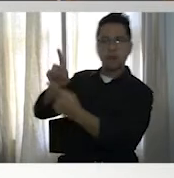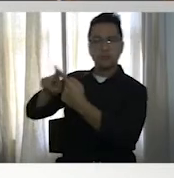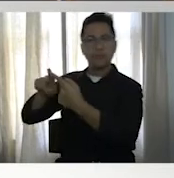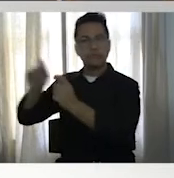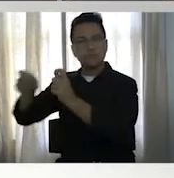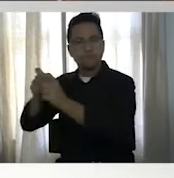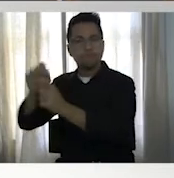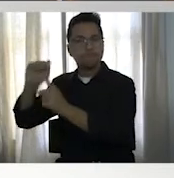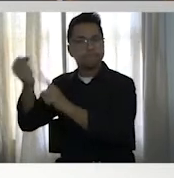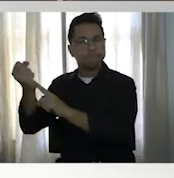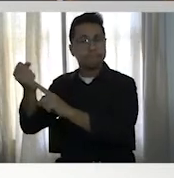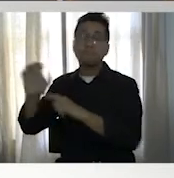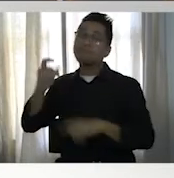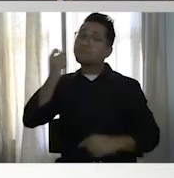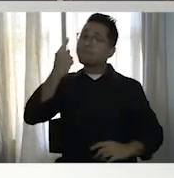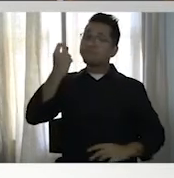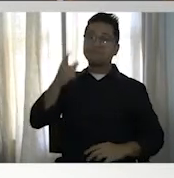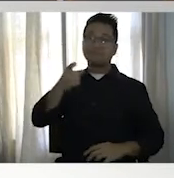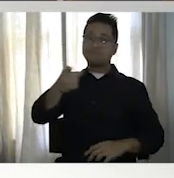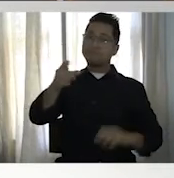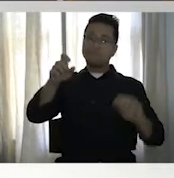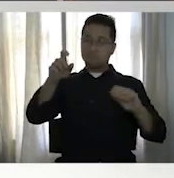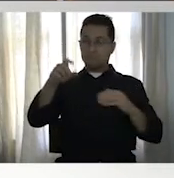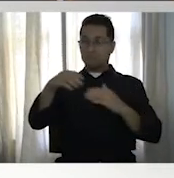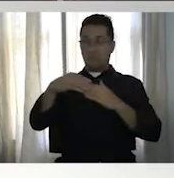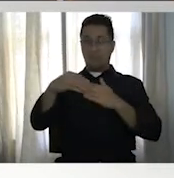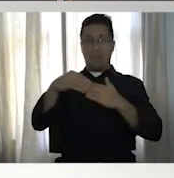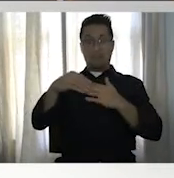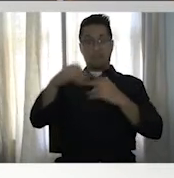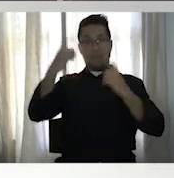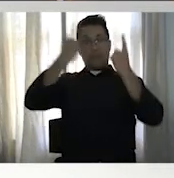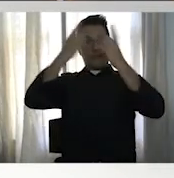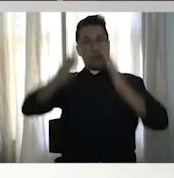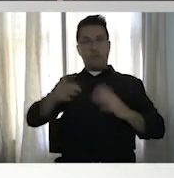situations. But he is not able to be a flexible thinker.